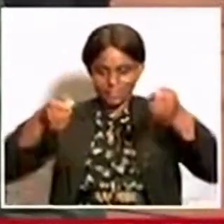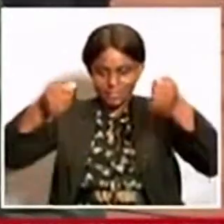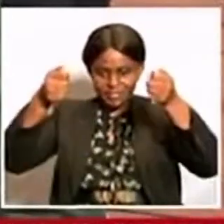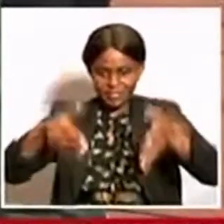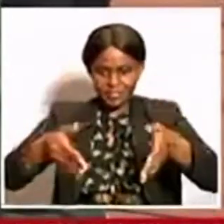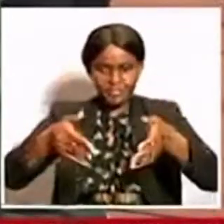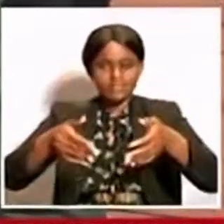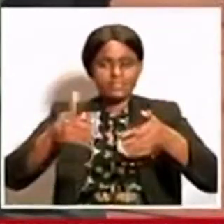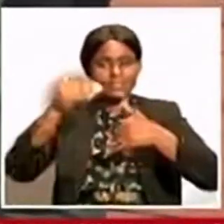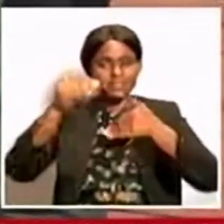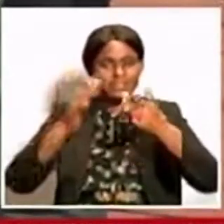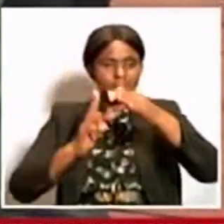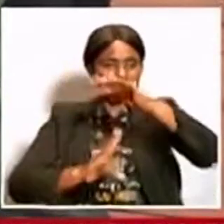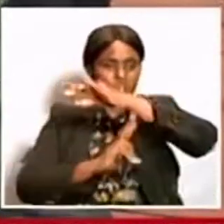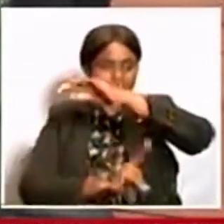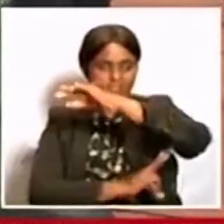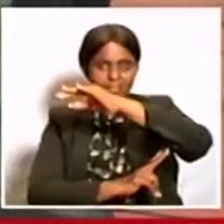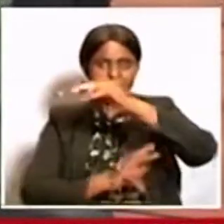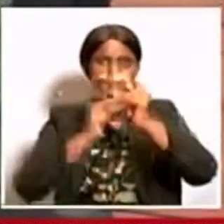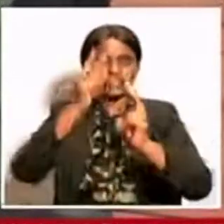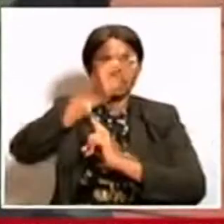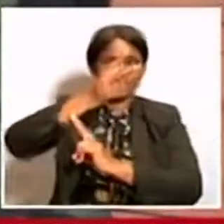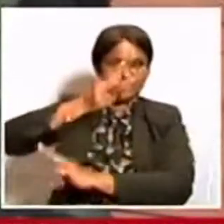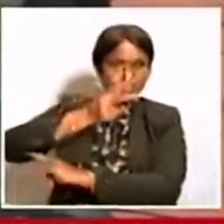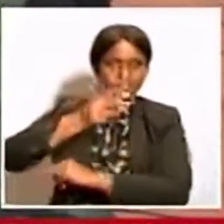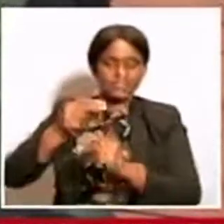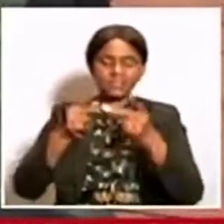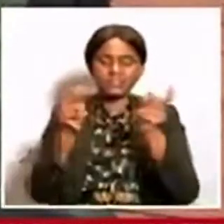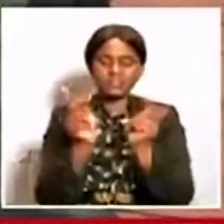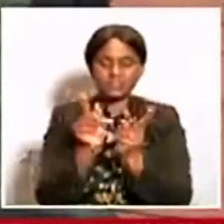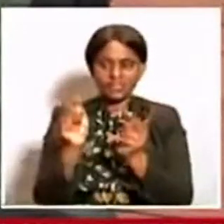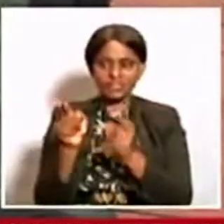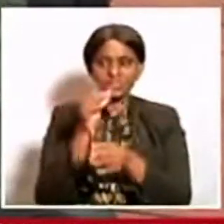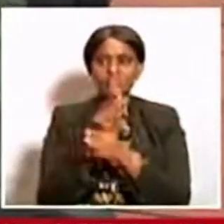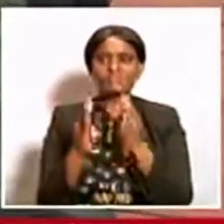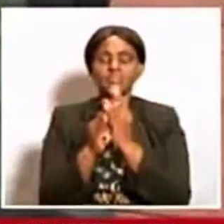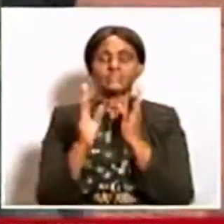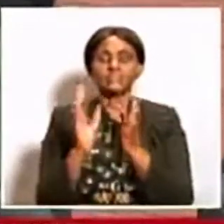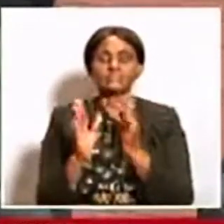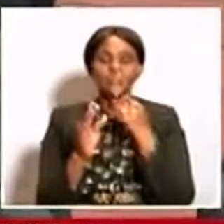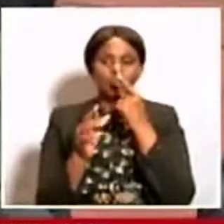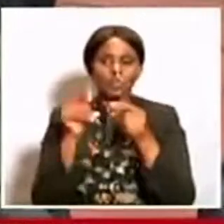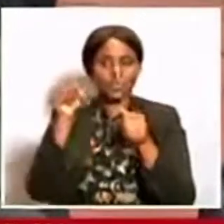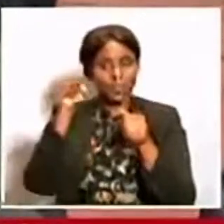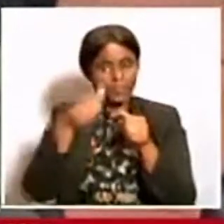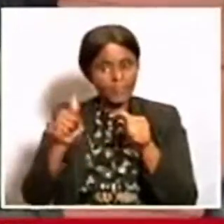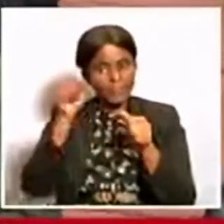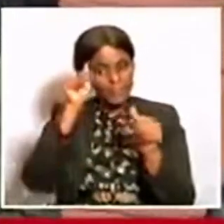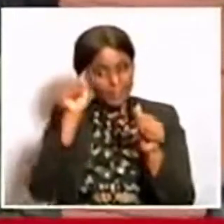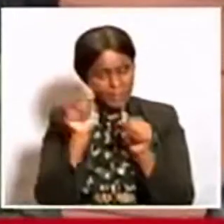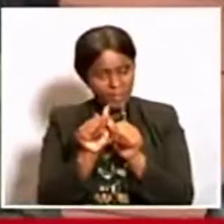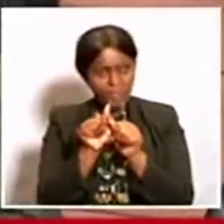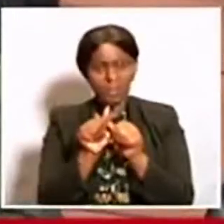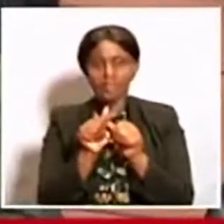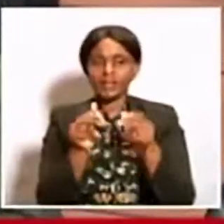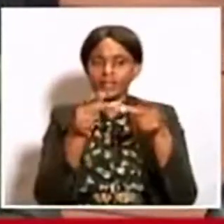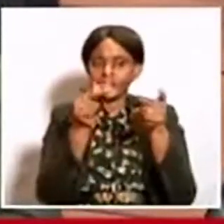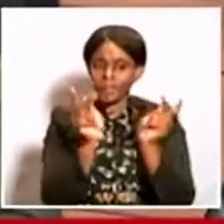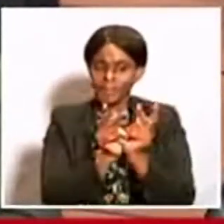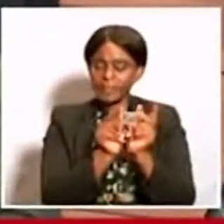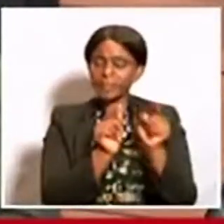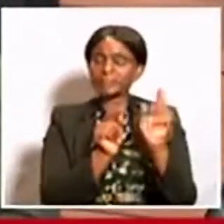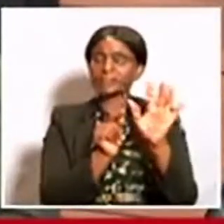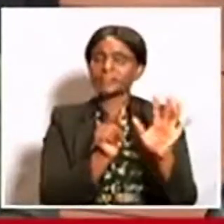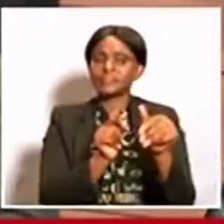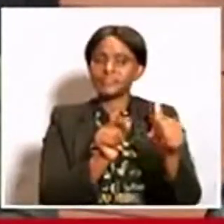the box culverts to site. Chair, here is a contractor who agrees. He takes site possession.